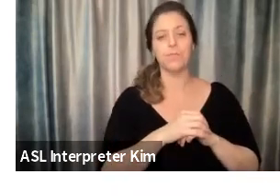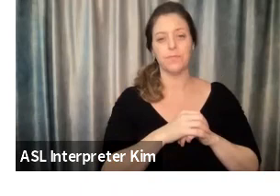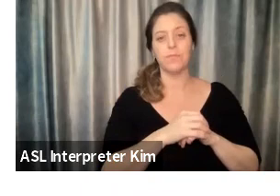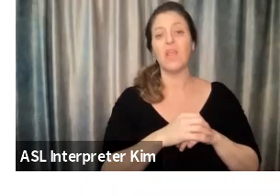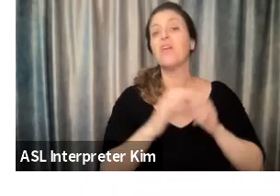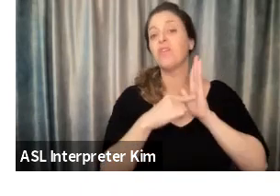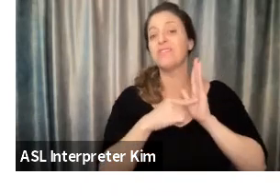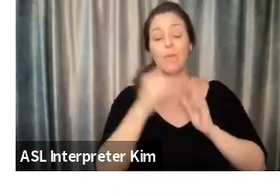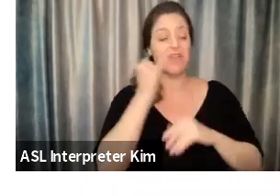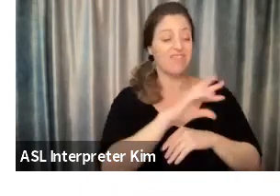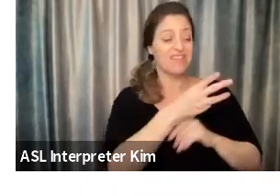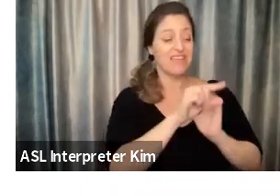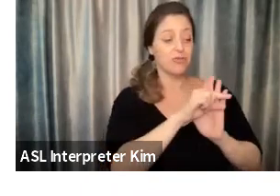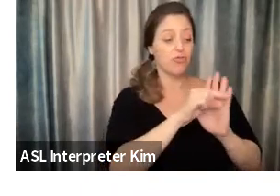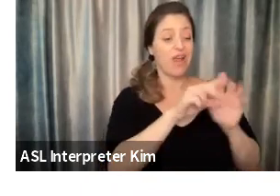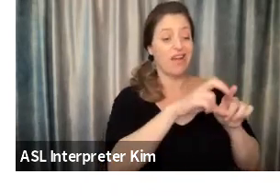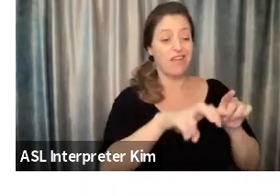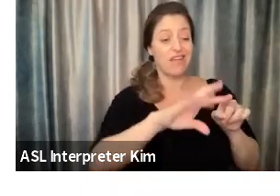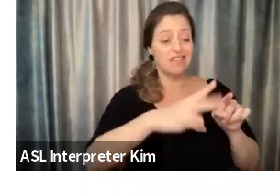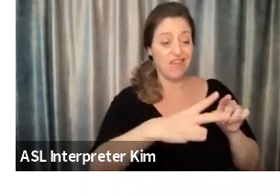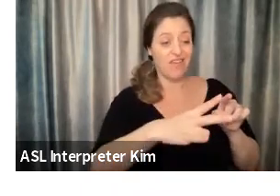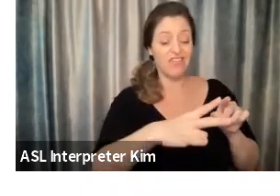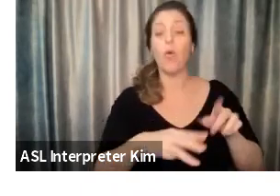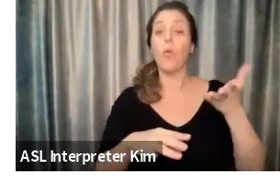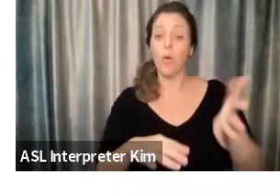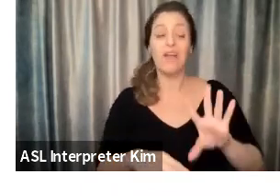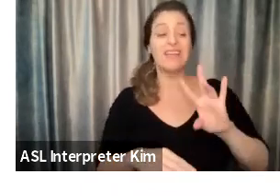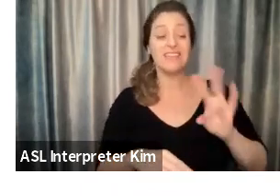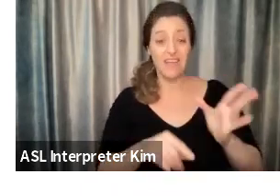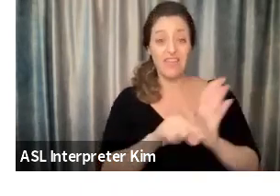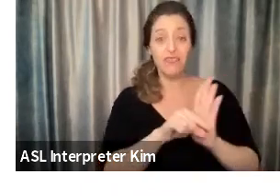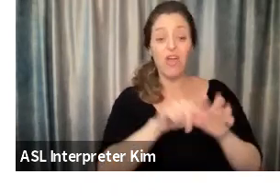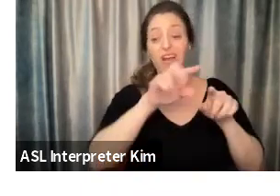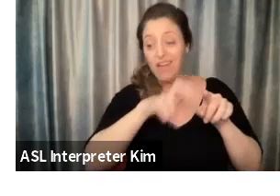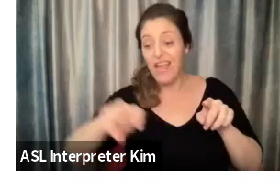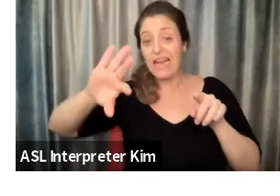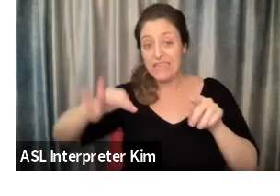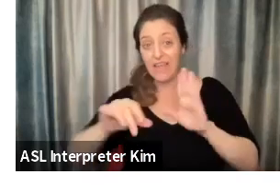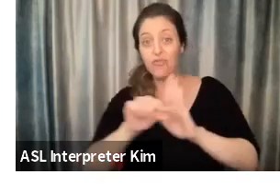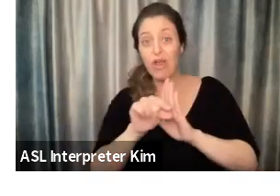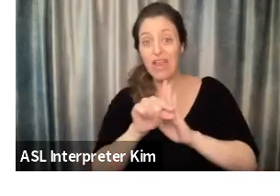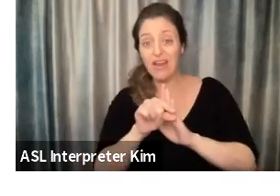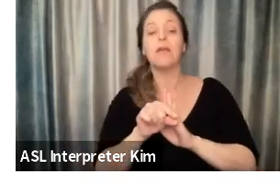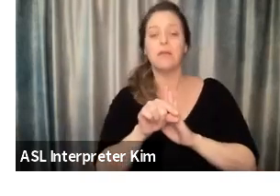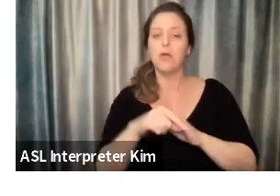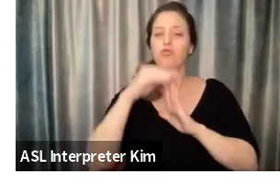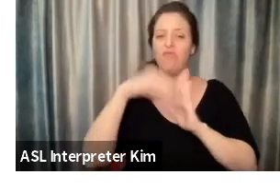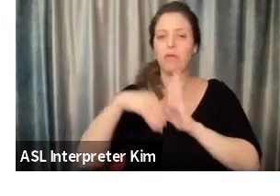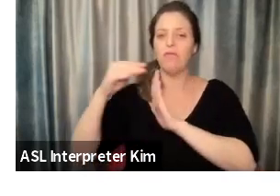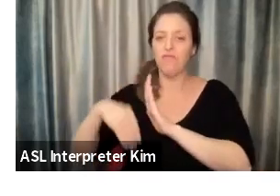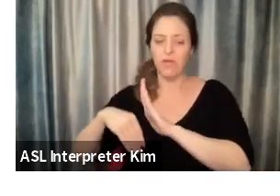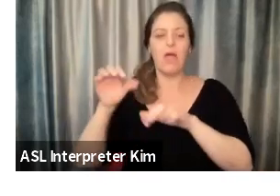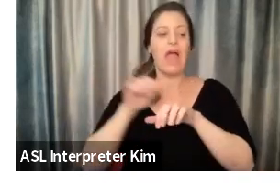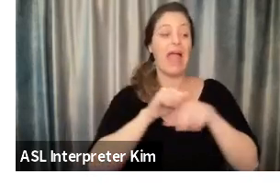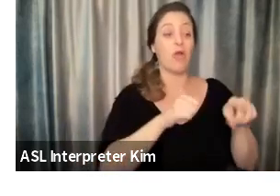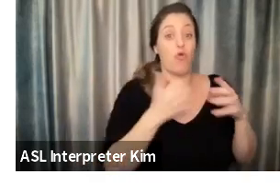to 7 or 7 to 9, the application will be completed and turned into the school the child is